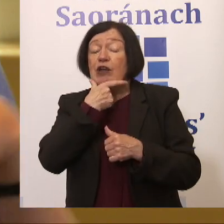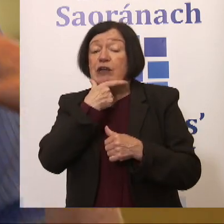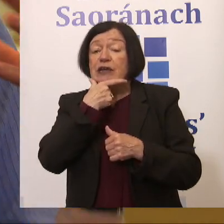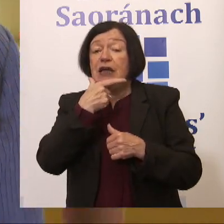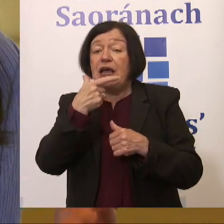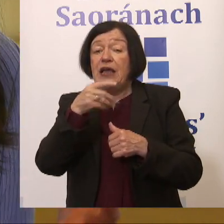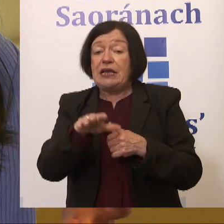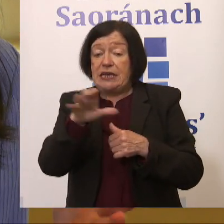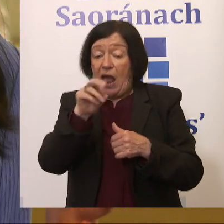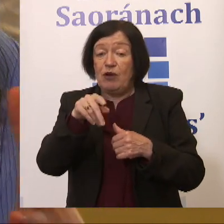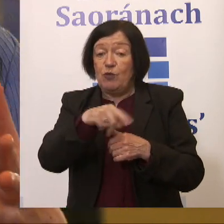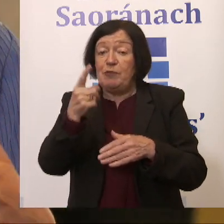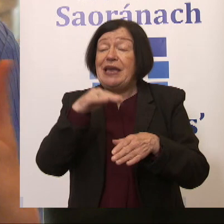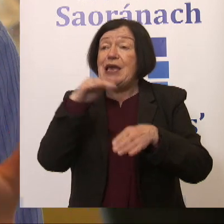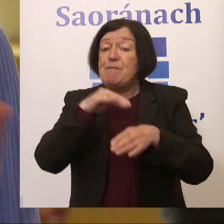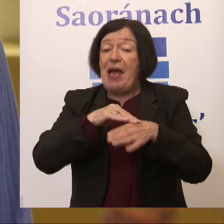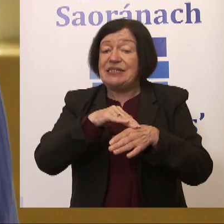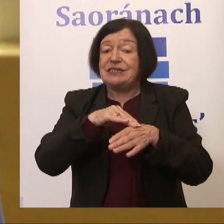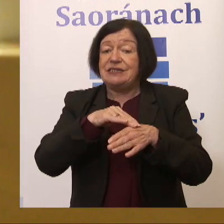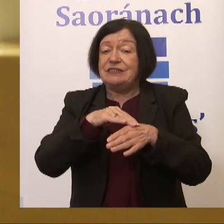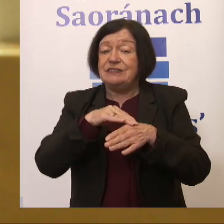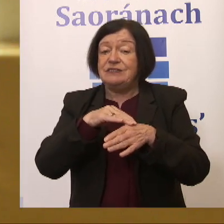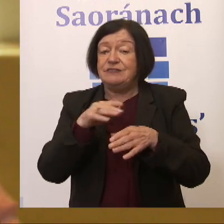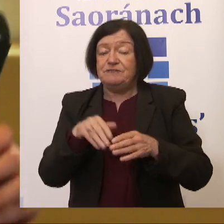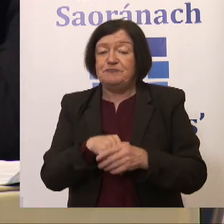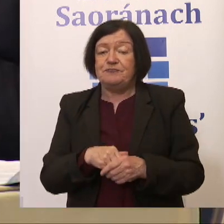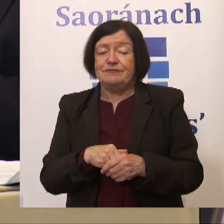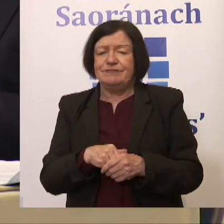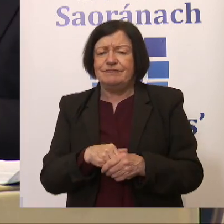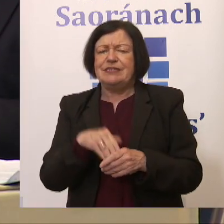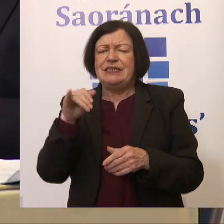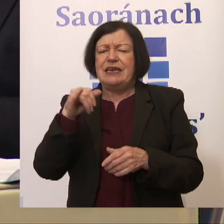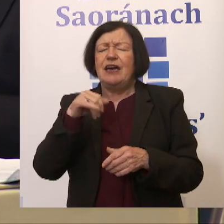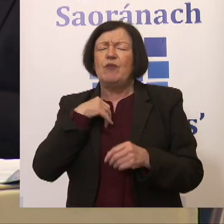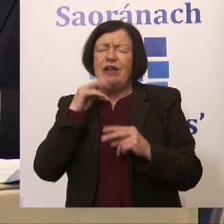are going to be impacted by things like that. Yeah, I suppose. Look,